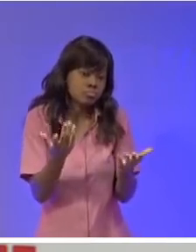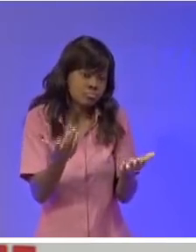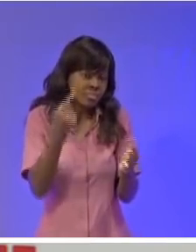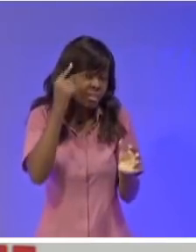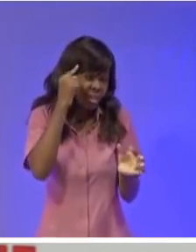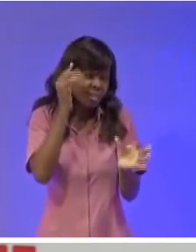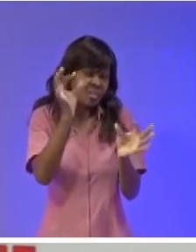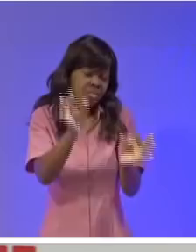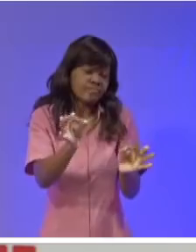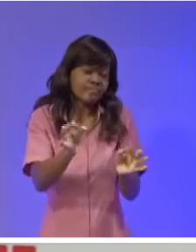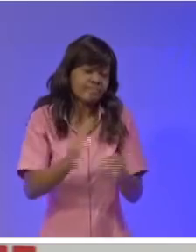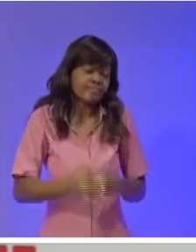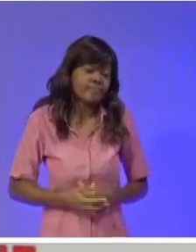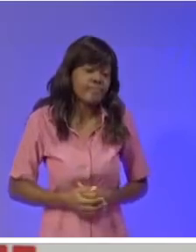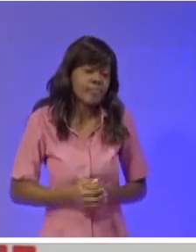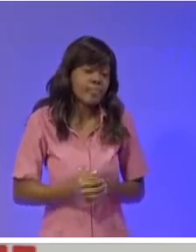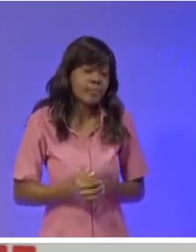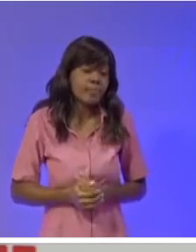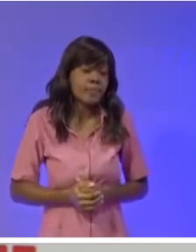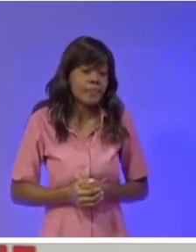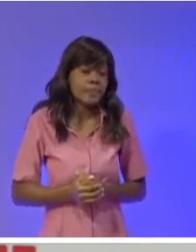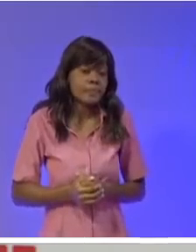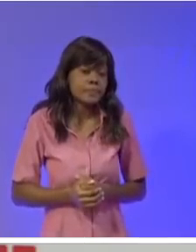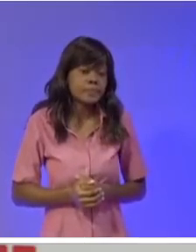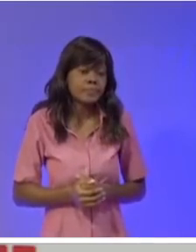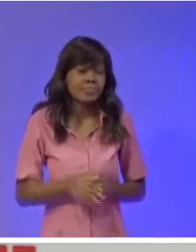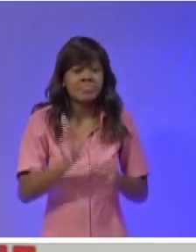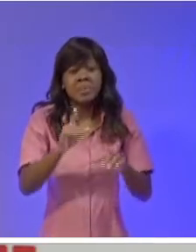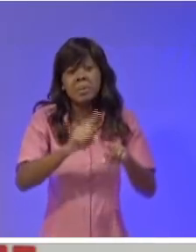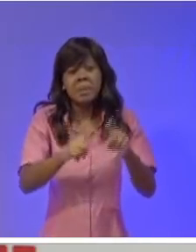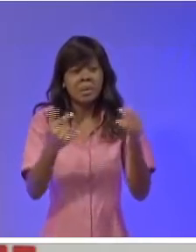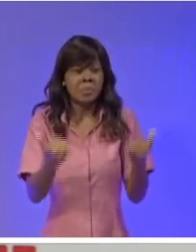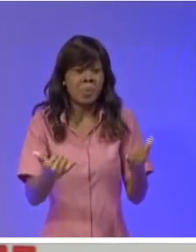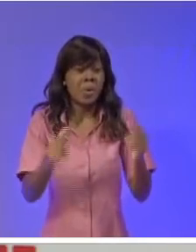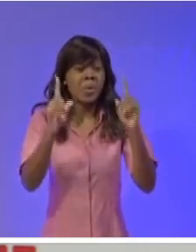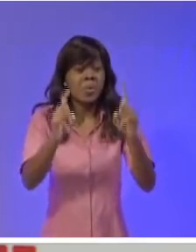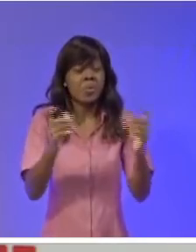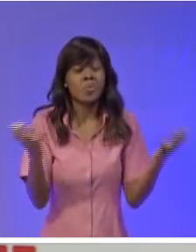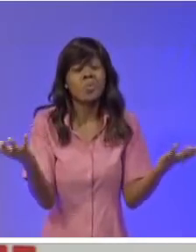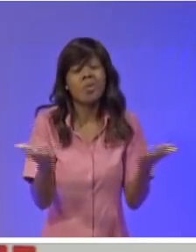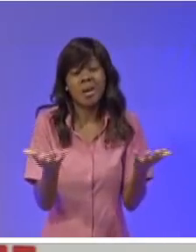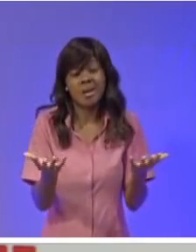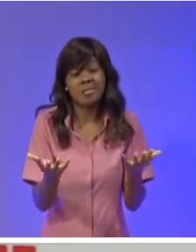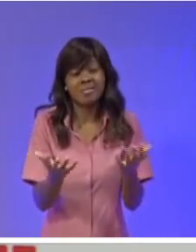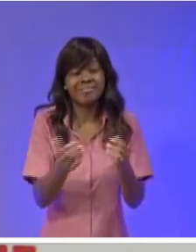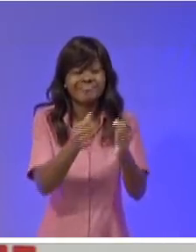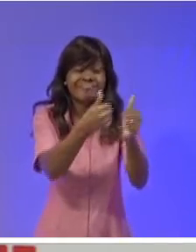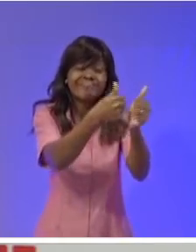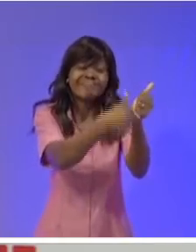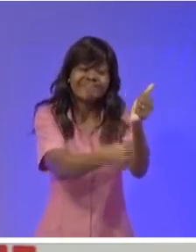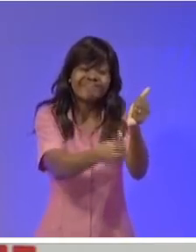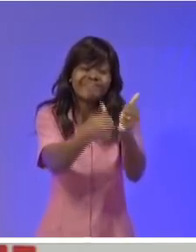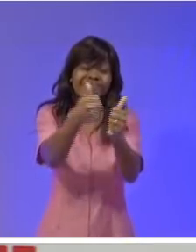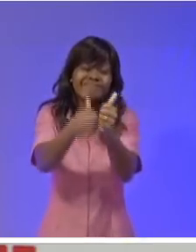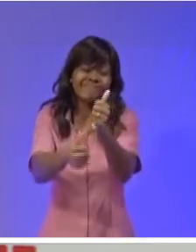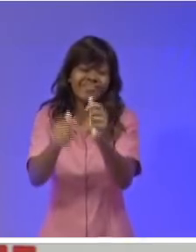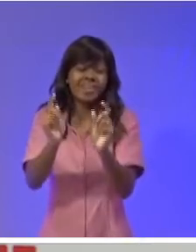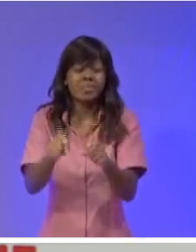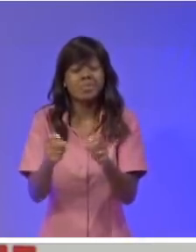now, more than ever, is personal responsibility to